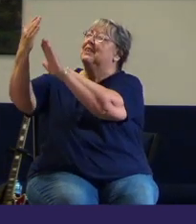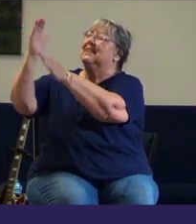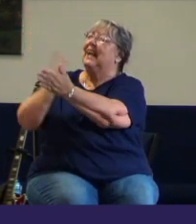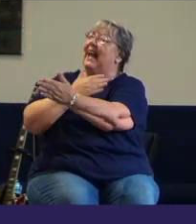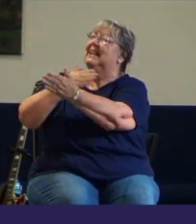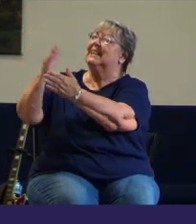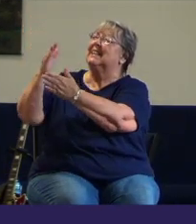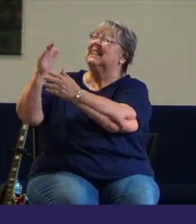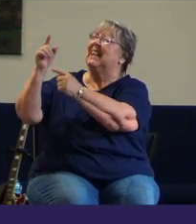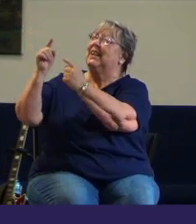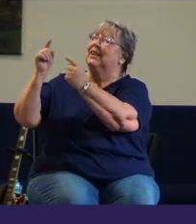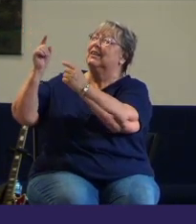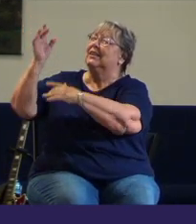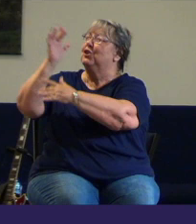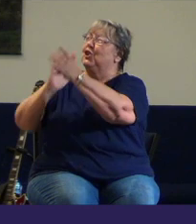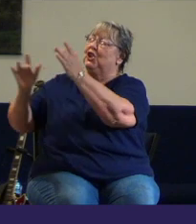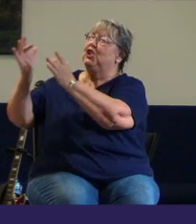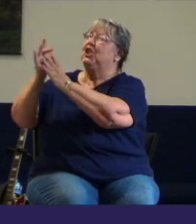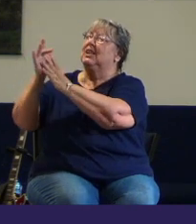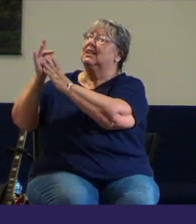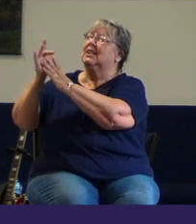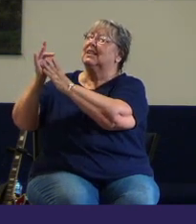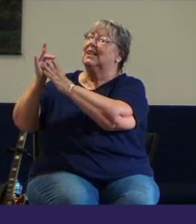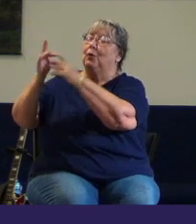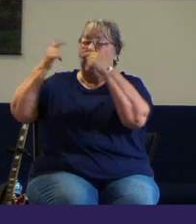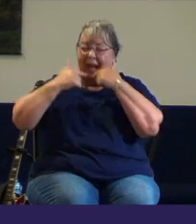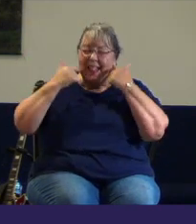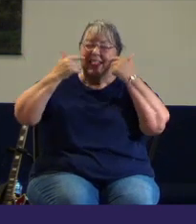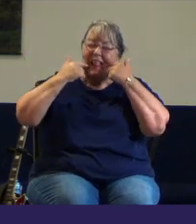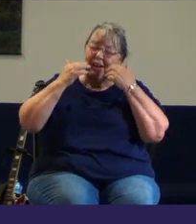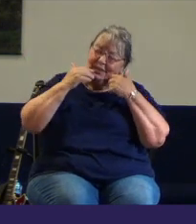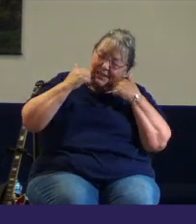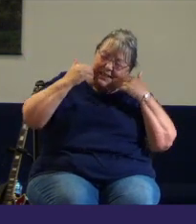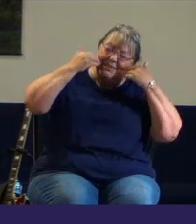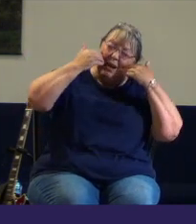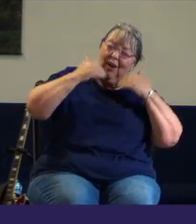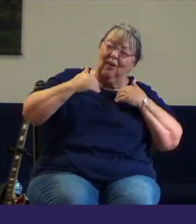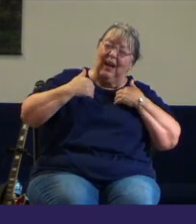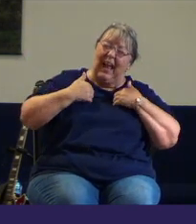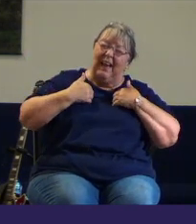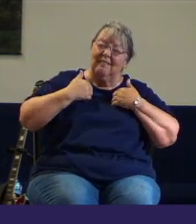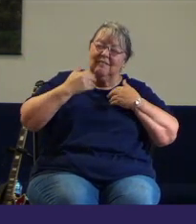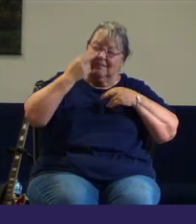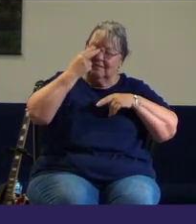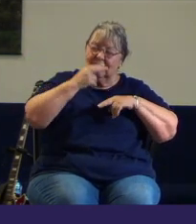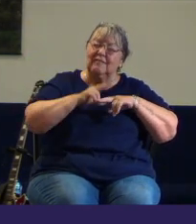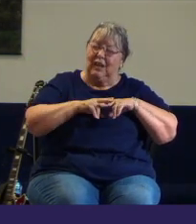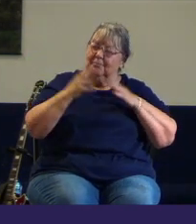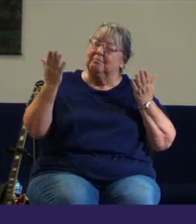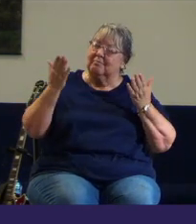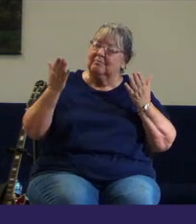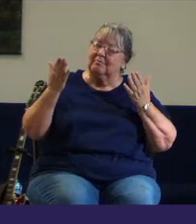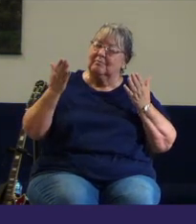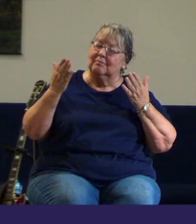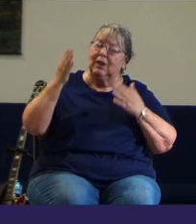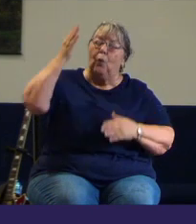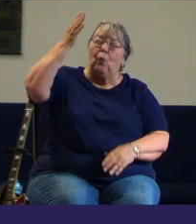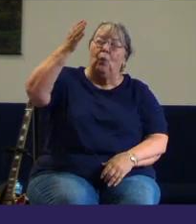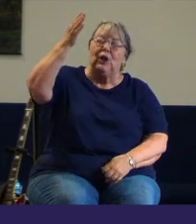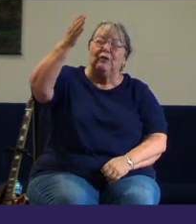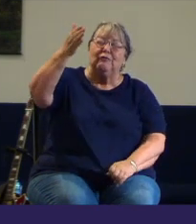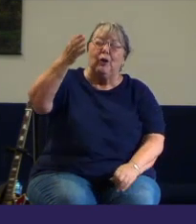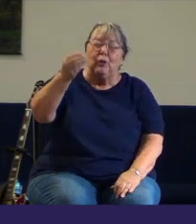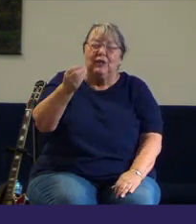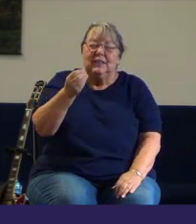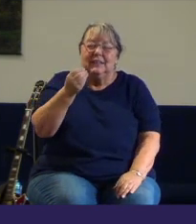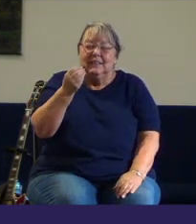songs unto Jesus, and that we can laugh and smile and have a good time, and that we can look forward to fellowshipping